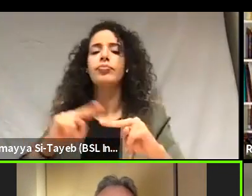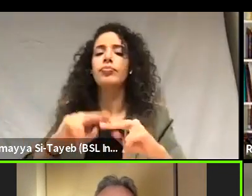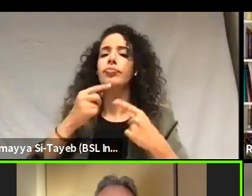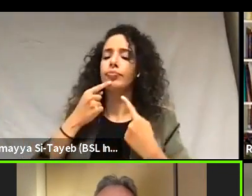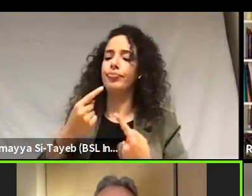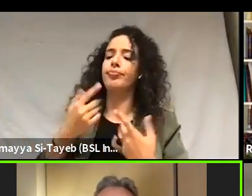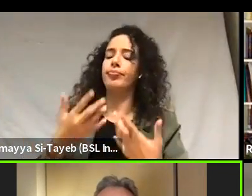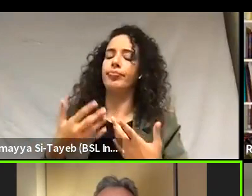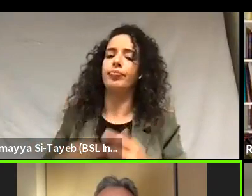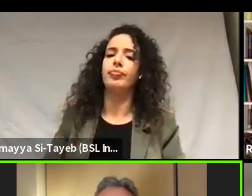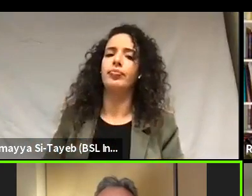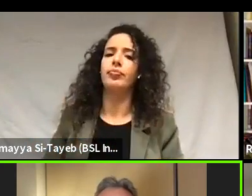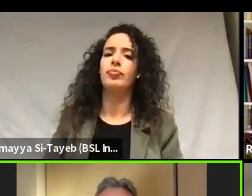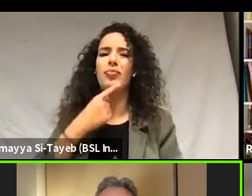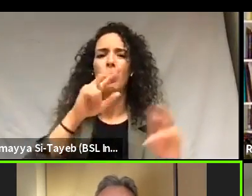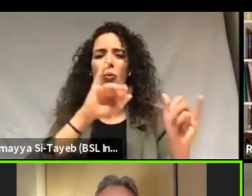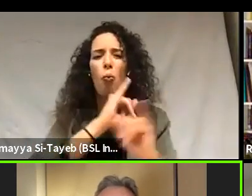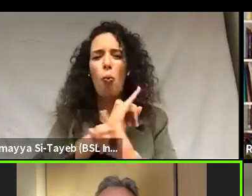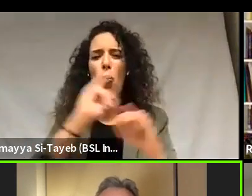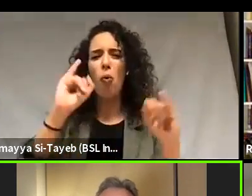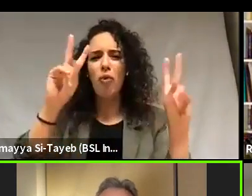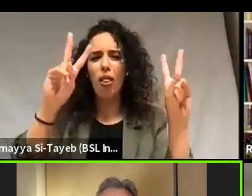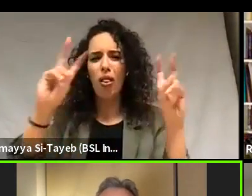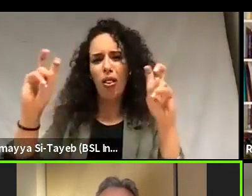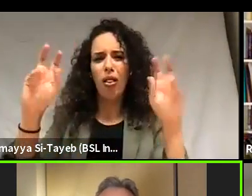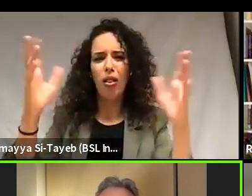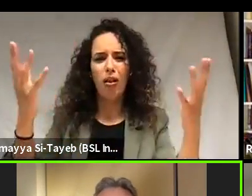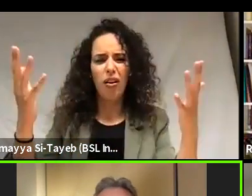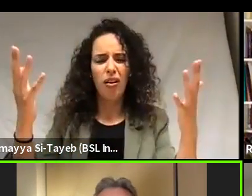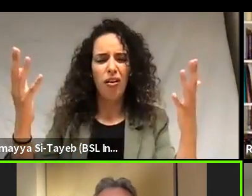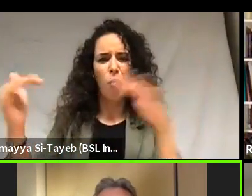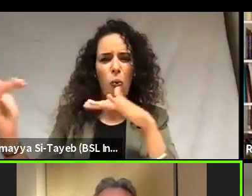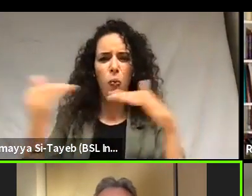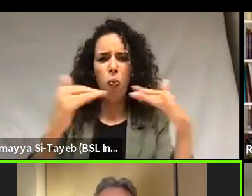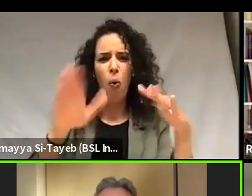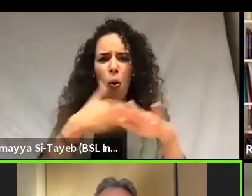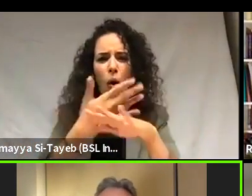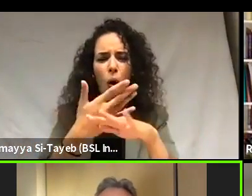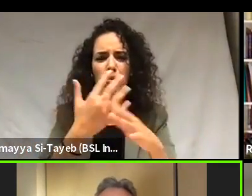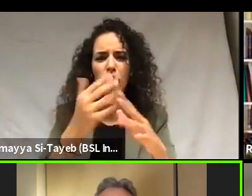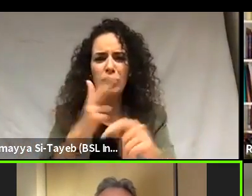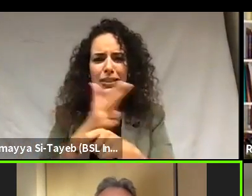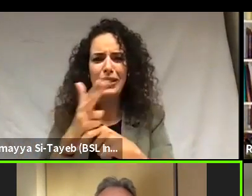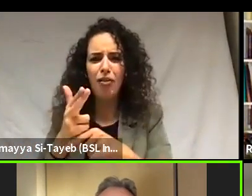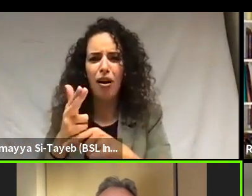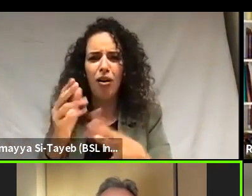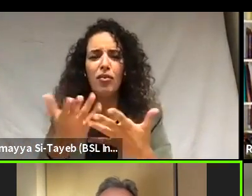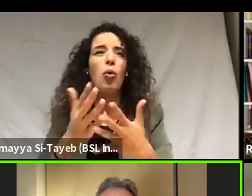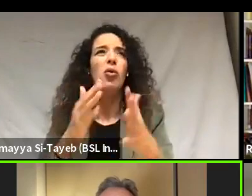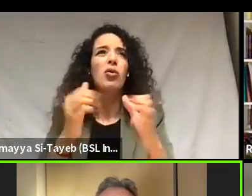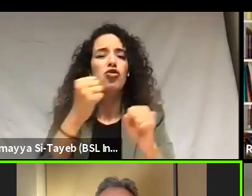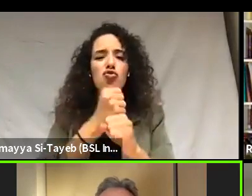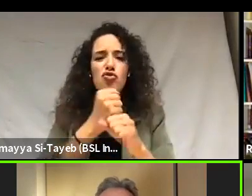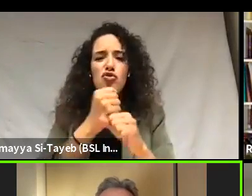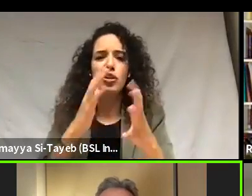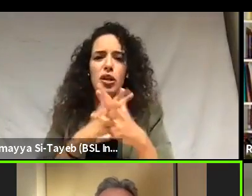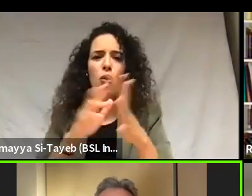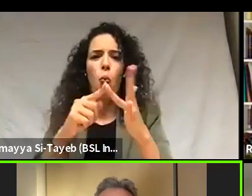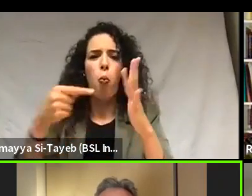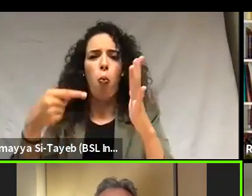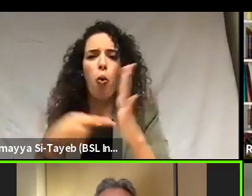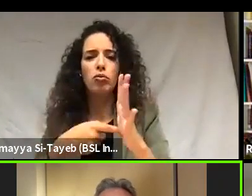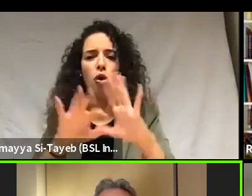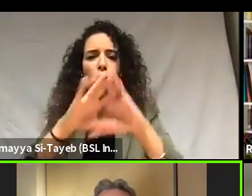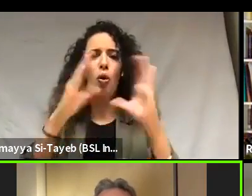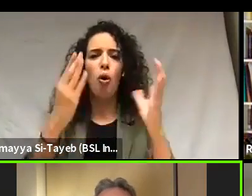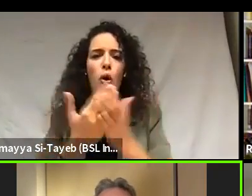phrase, the war on terror, or GWAT as it later became in American parlance, the global war on terror, it's completely